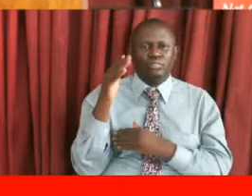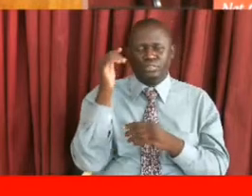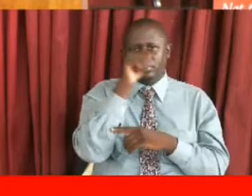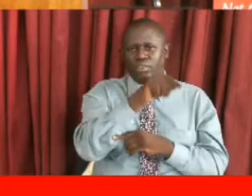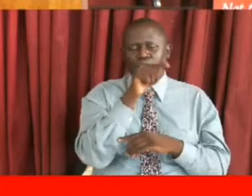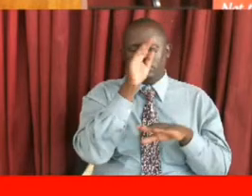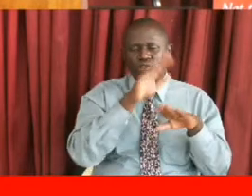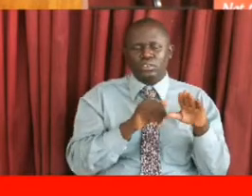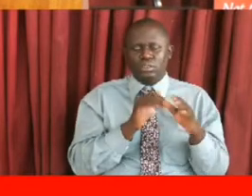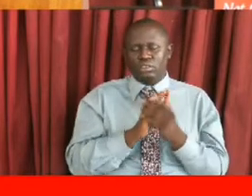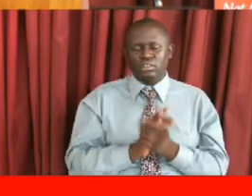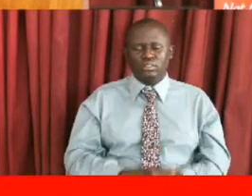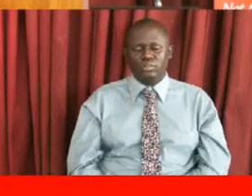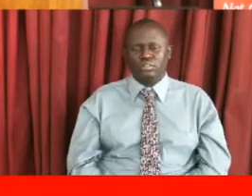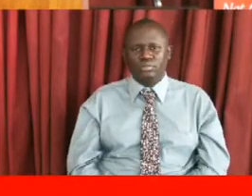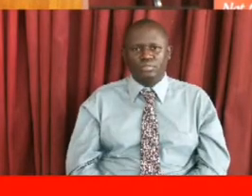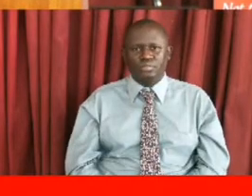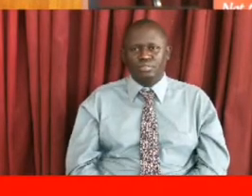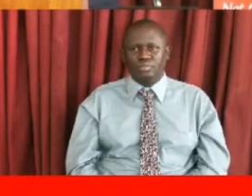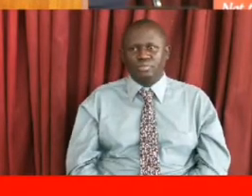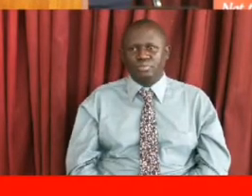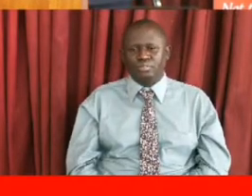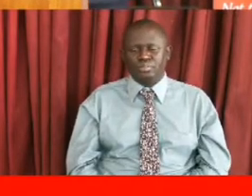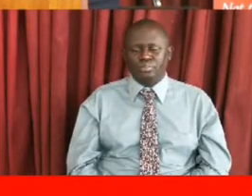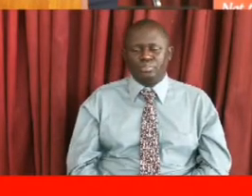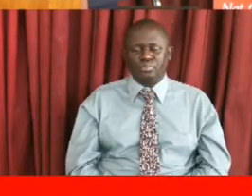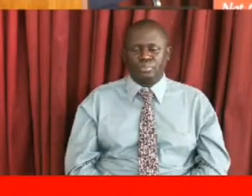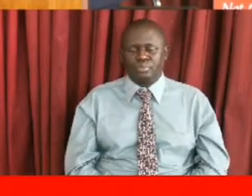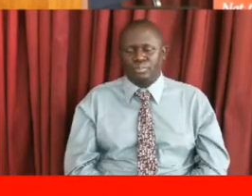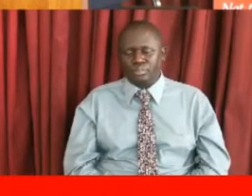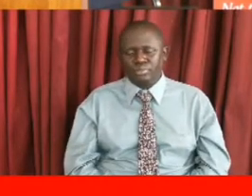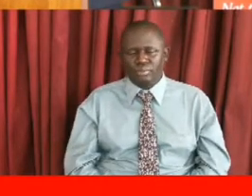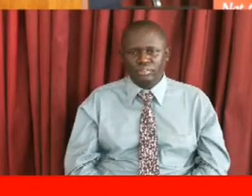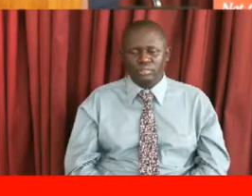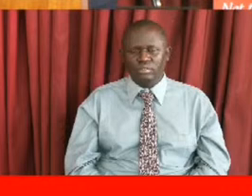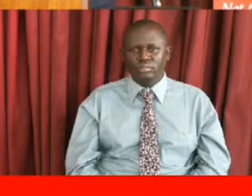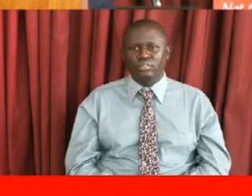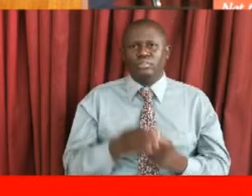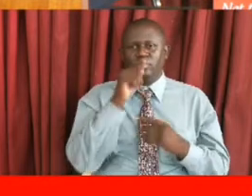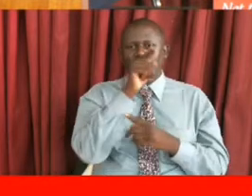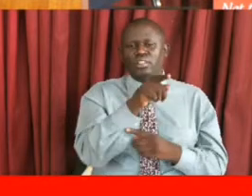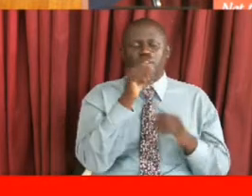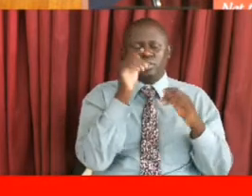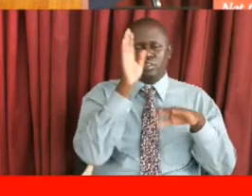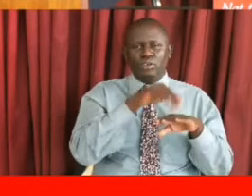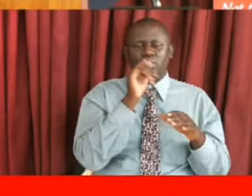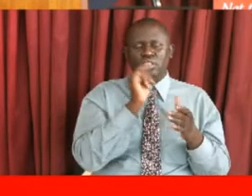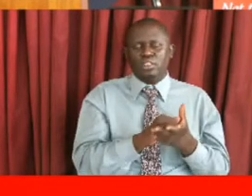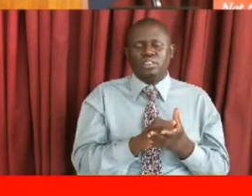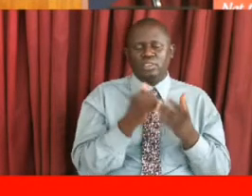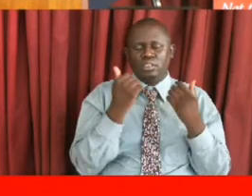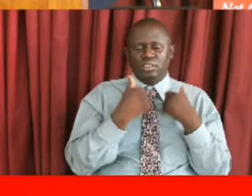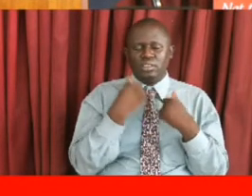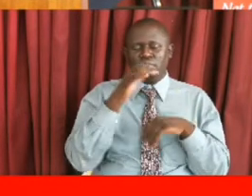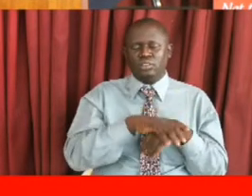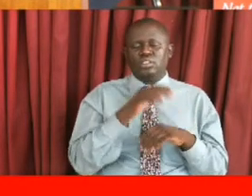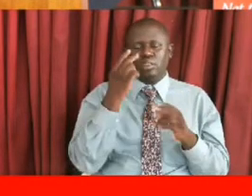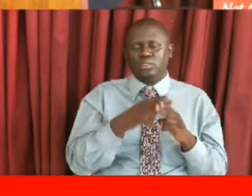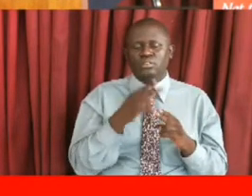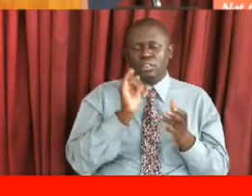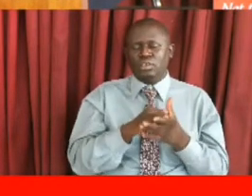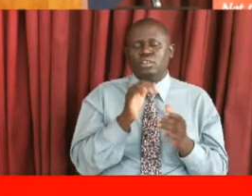called that now this is a paradox he's called that now he's got a name that no man